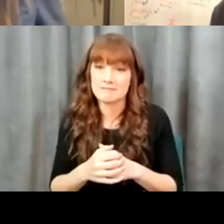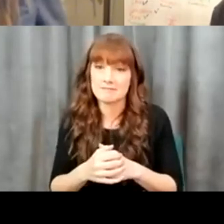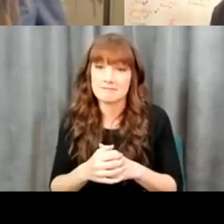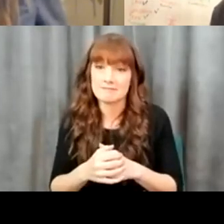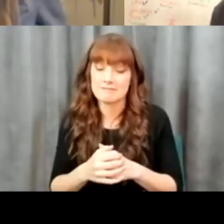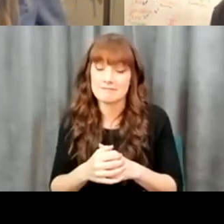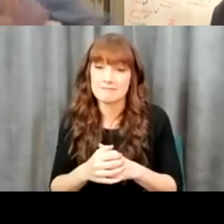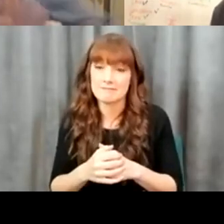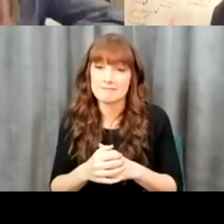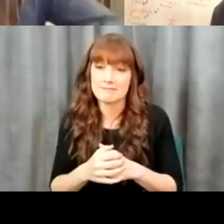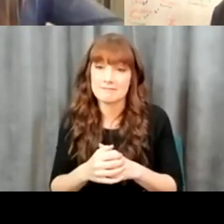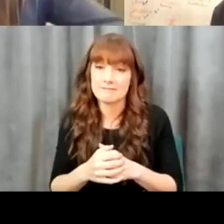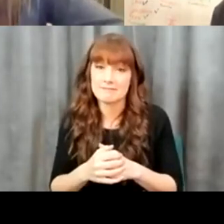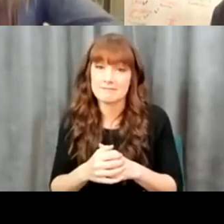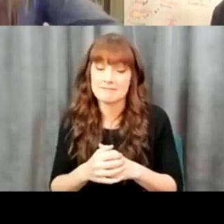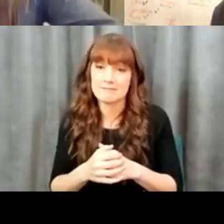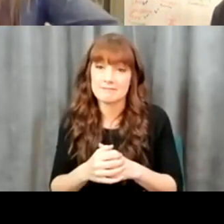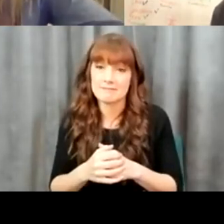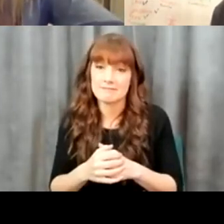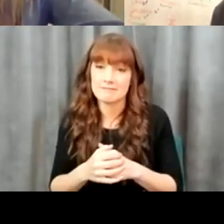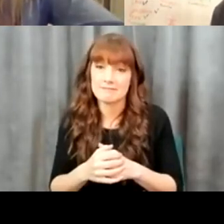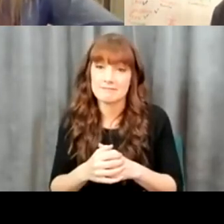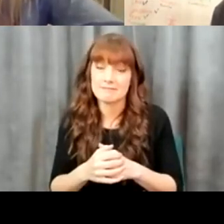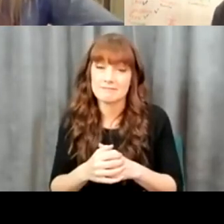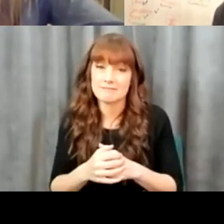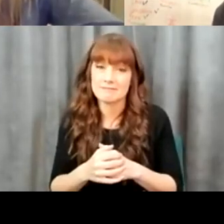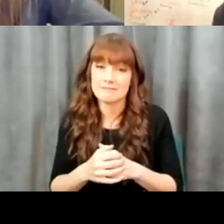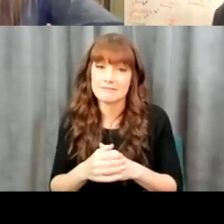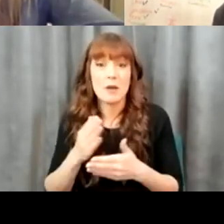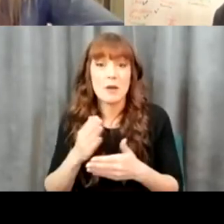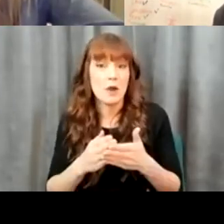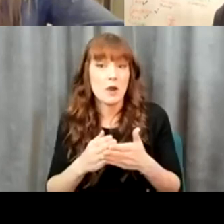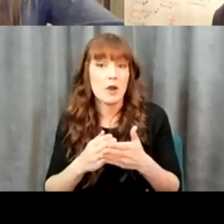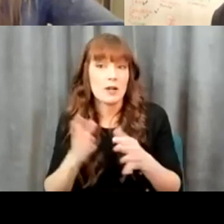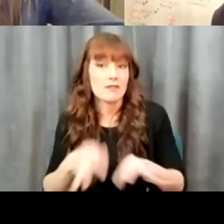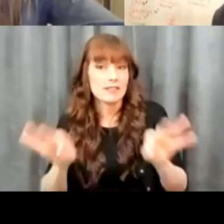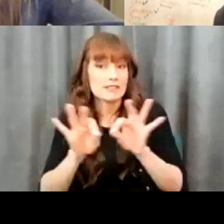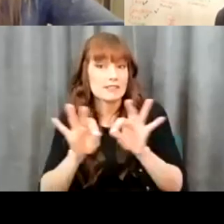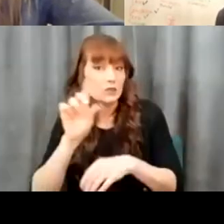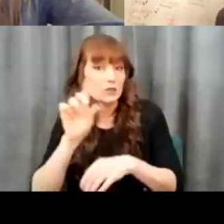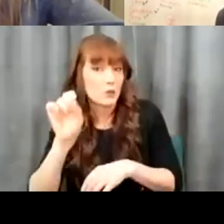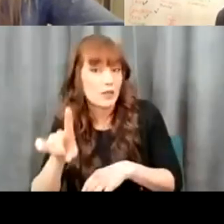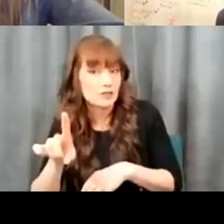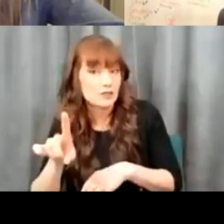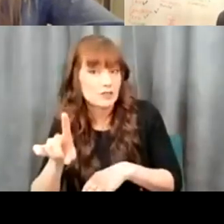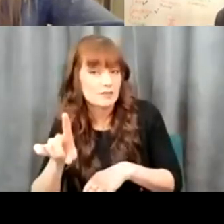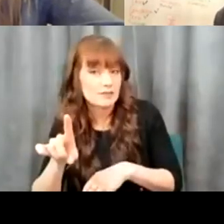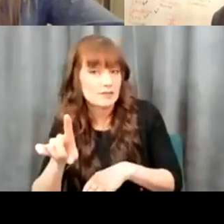You know, the part of the essential question, you know,